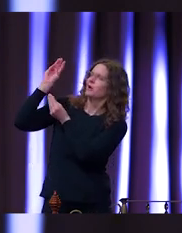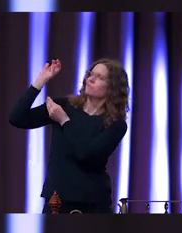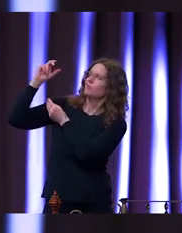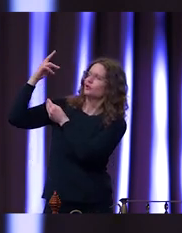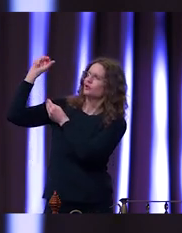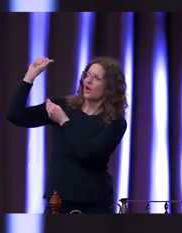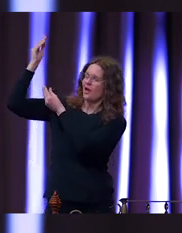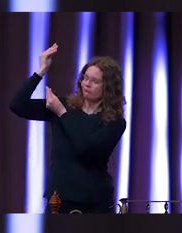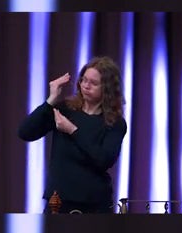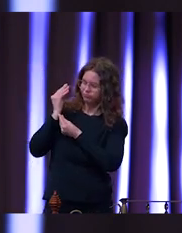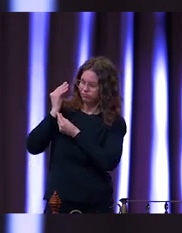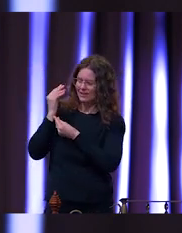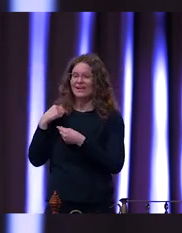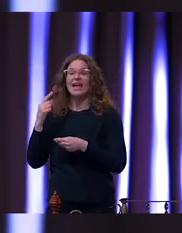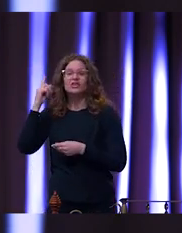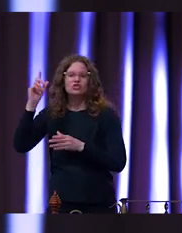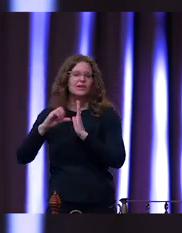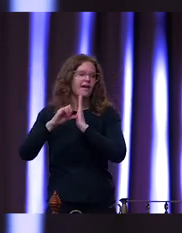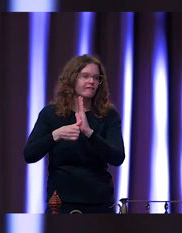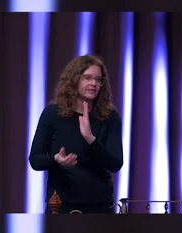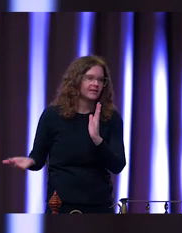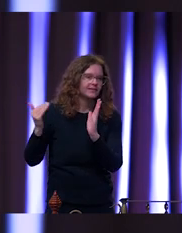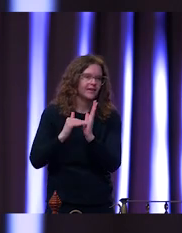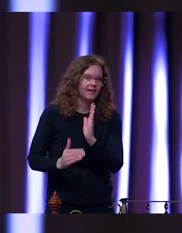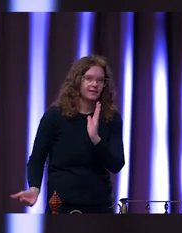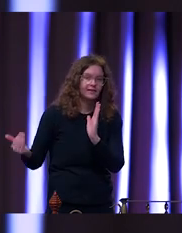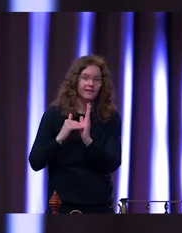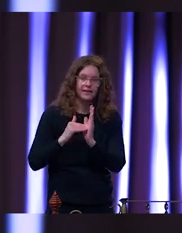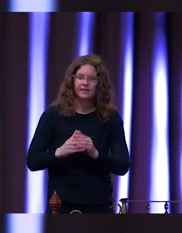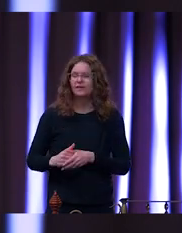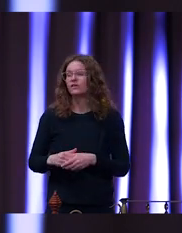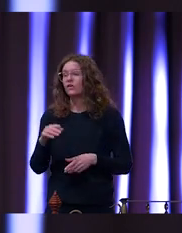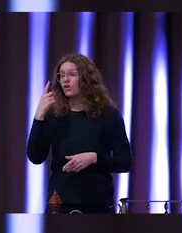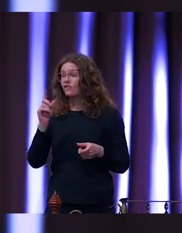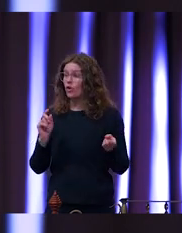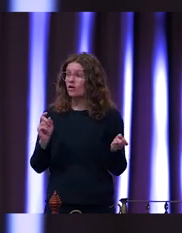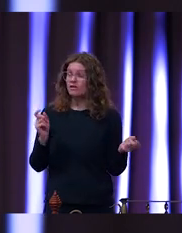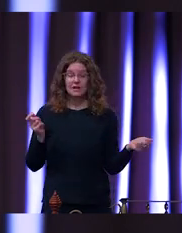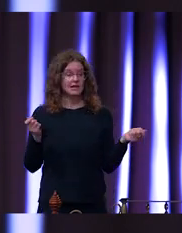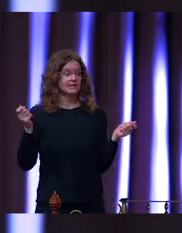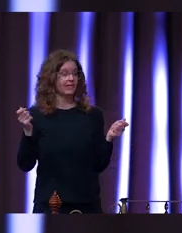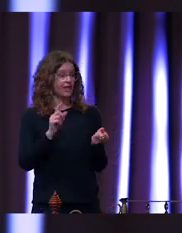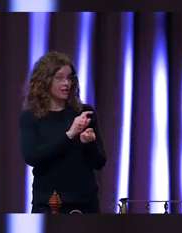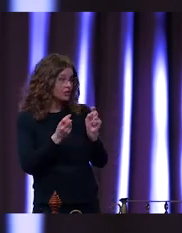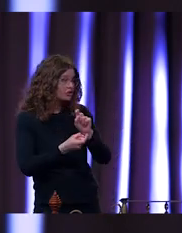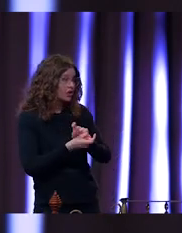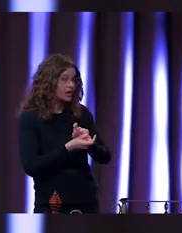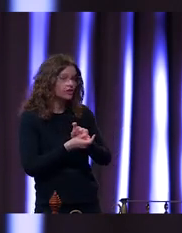that I hear Marcia emphasize. The first, in terms of navigating shifts, is evolving